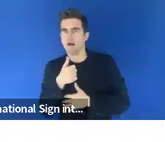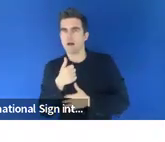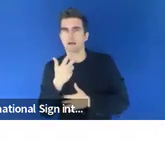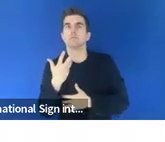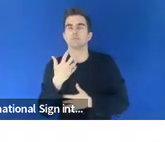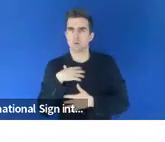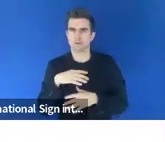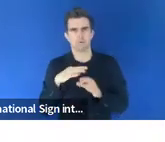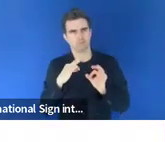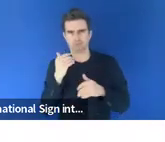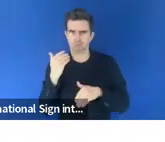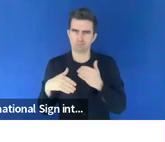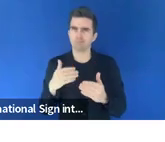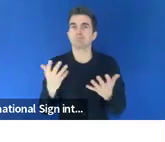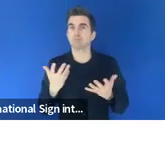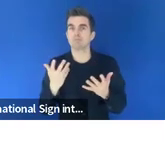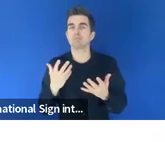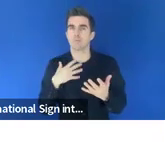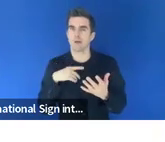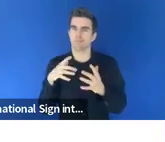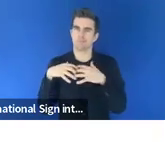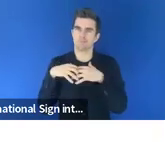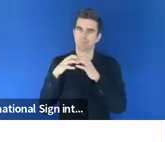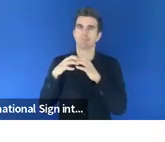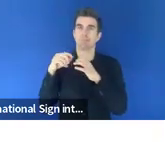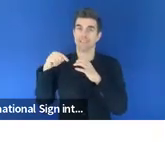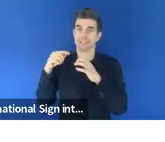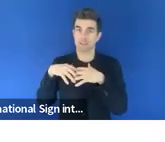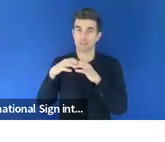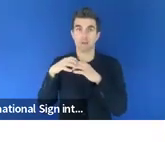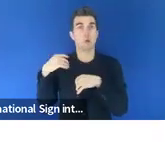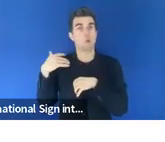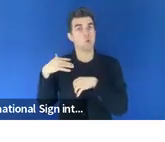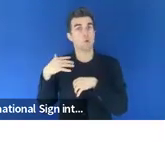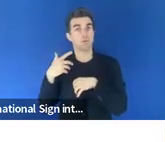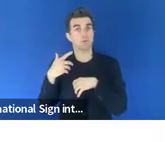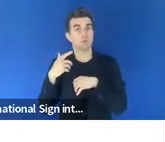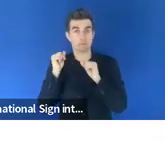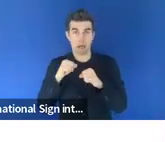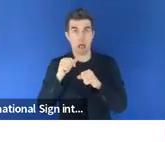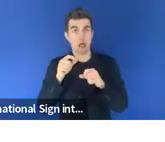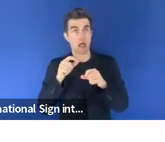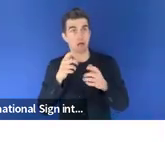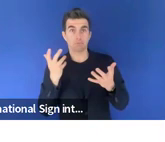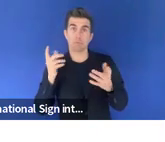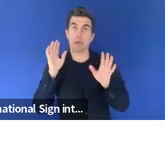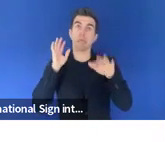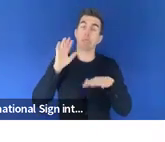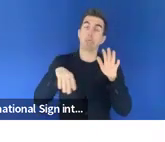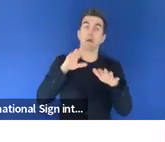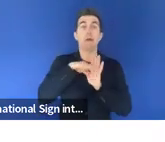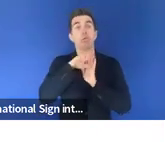You literally have to kind of measure in the seconds and pennies to make sure that you're working to the